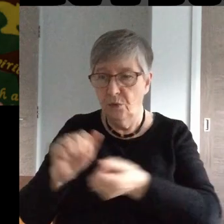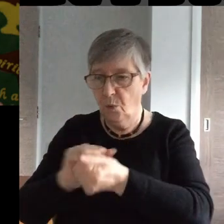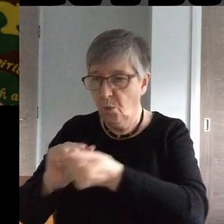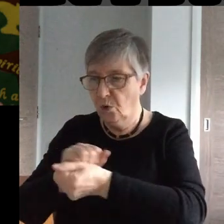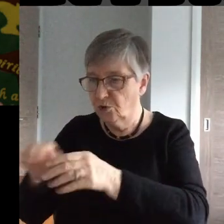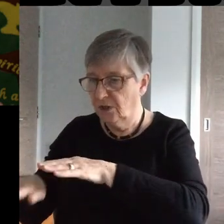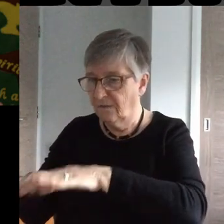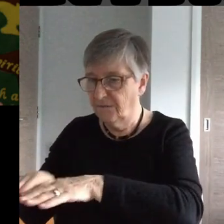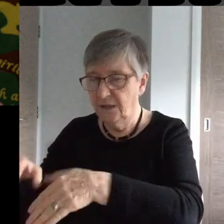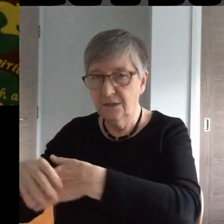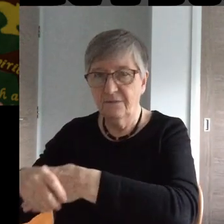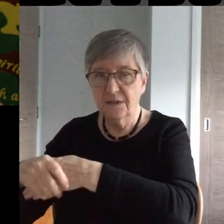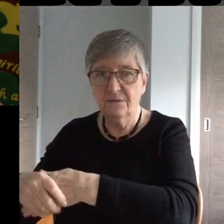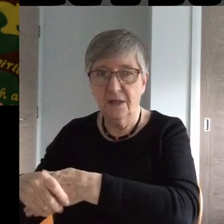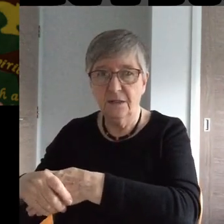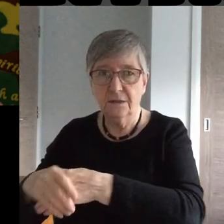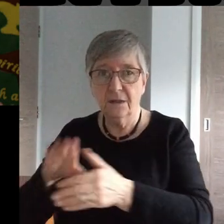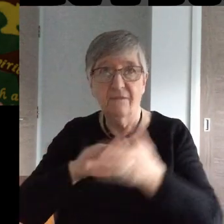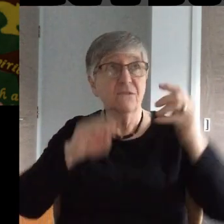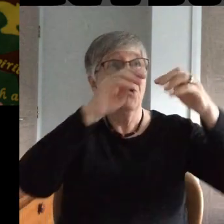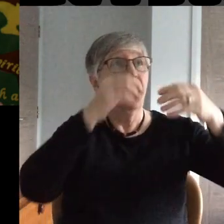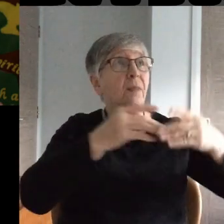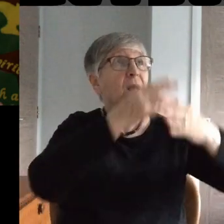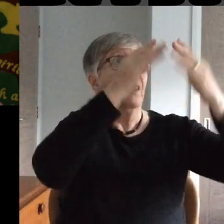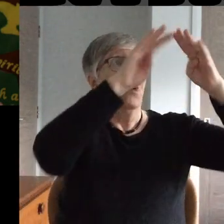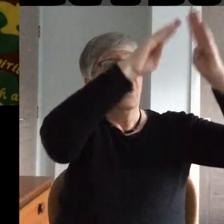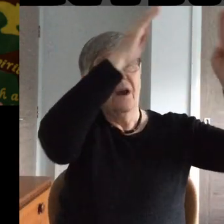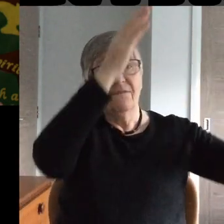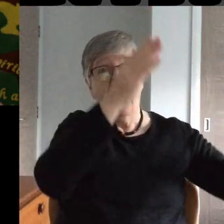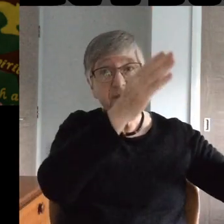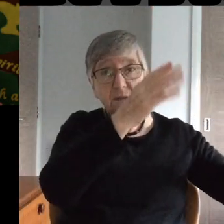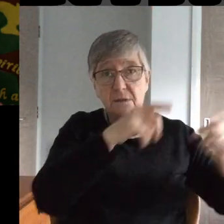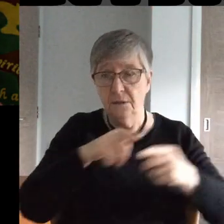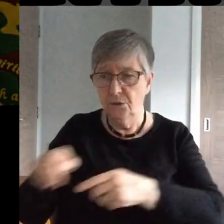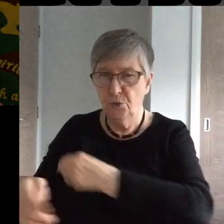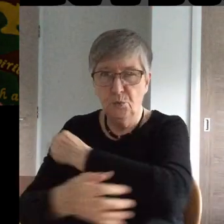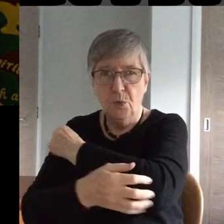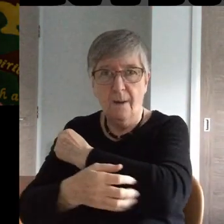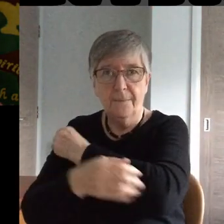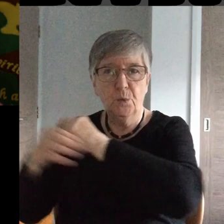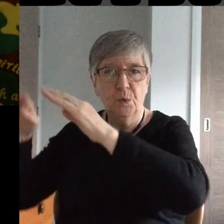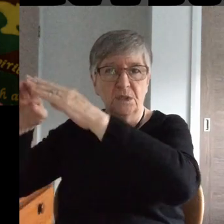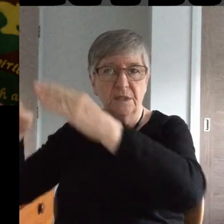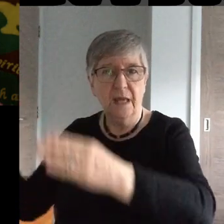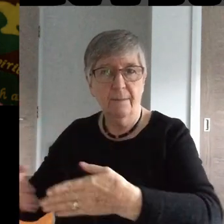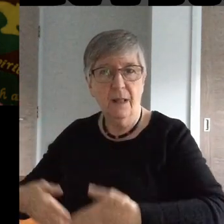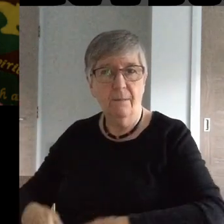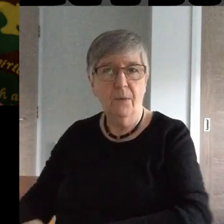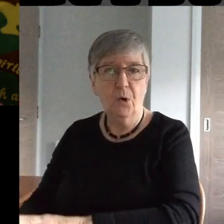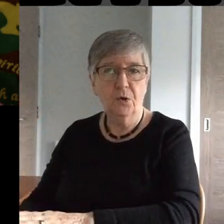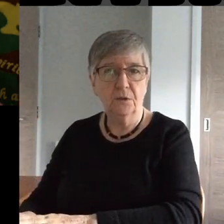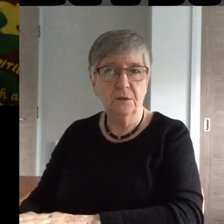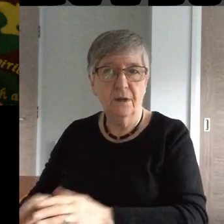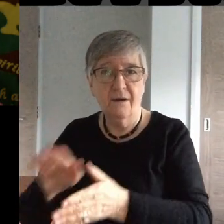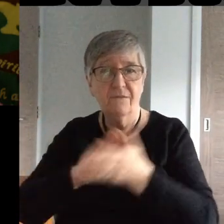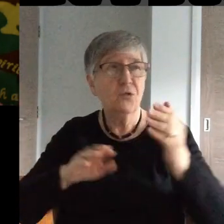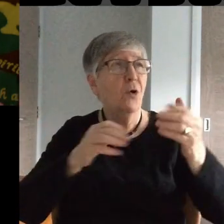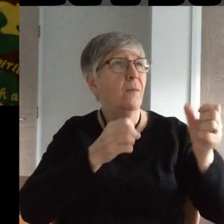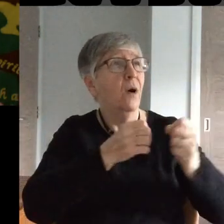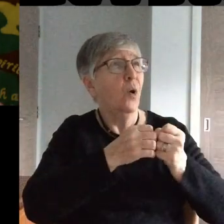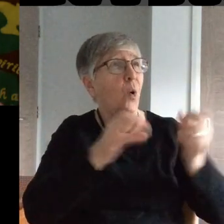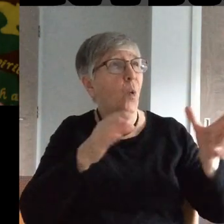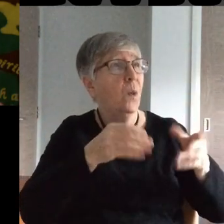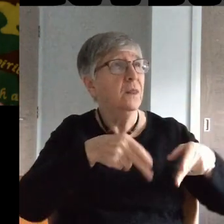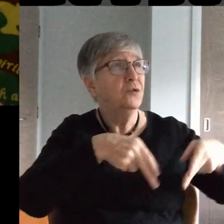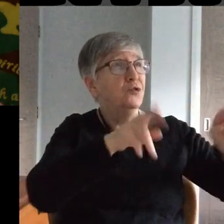his creation. From the glories of heaven to the poverty of a stable. From the golden streets of the holy city to